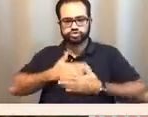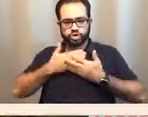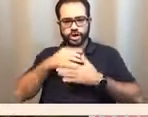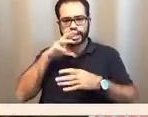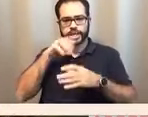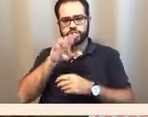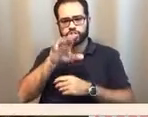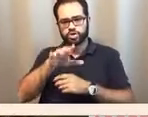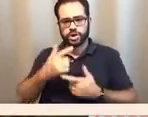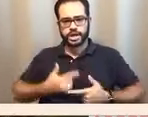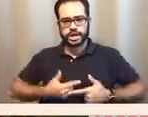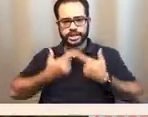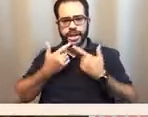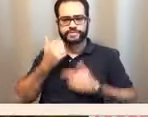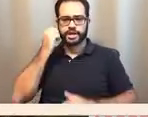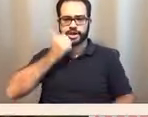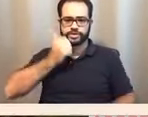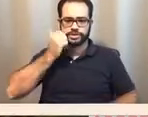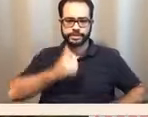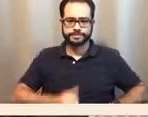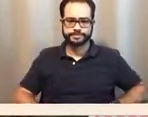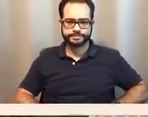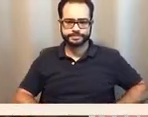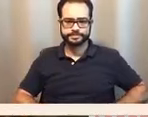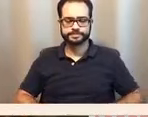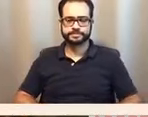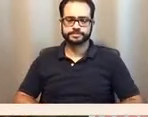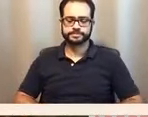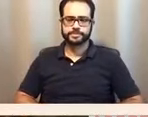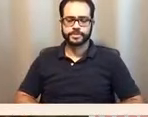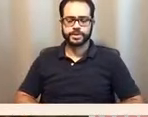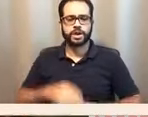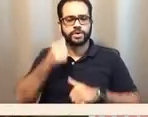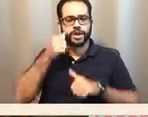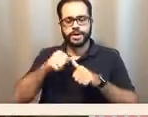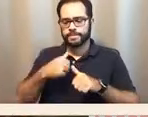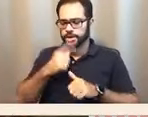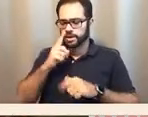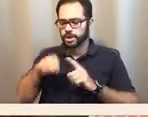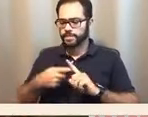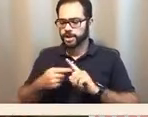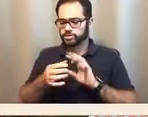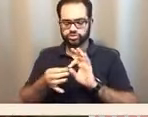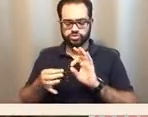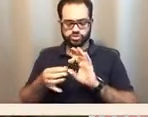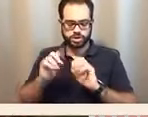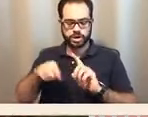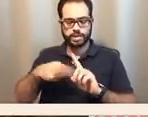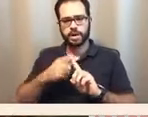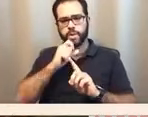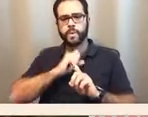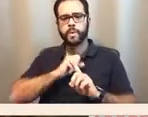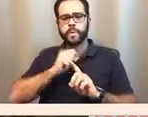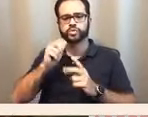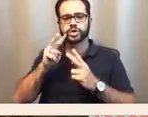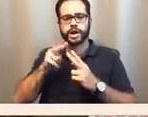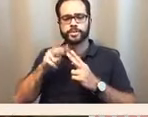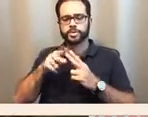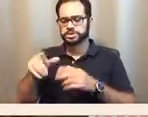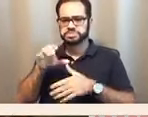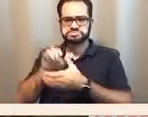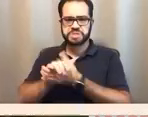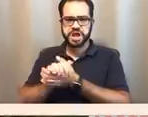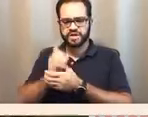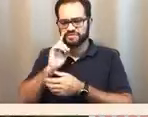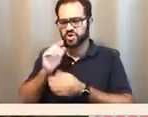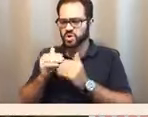daily basis. It reminds me of a story of a mature couple. They have been married for over